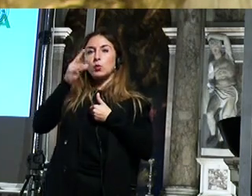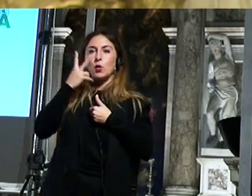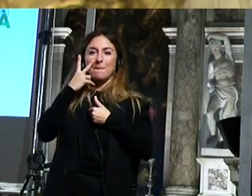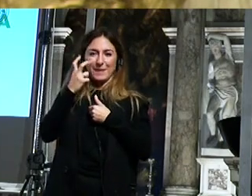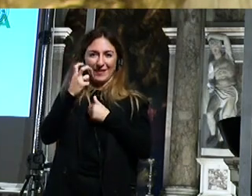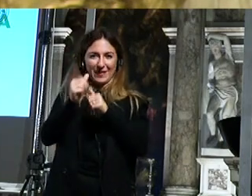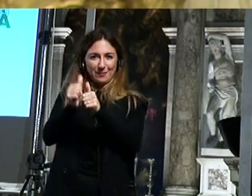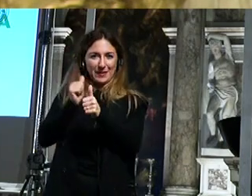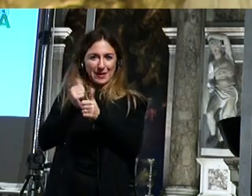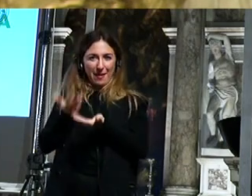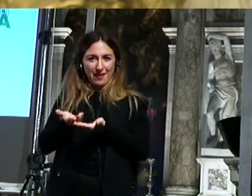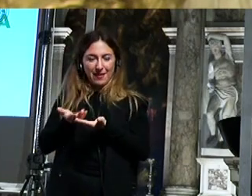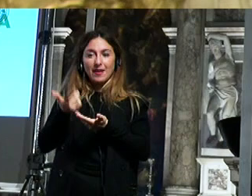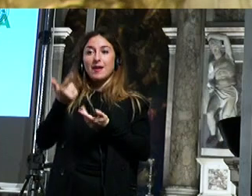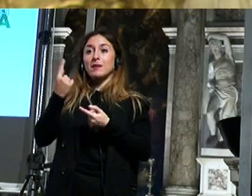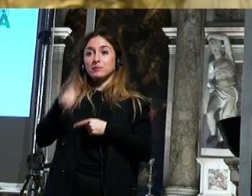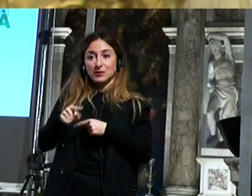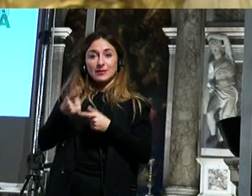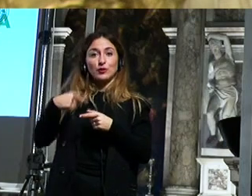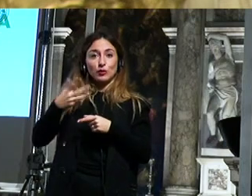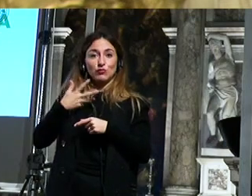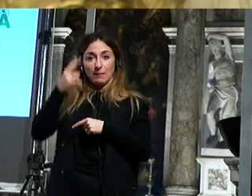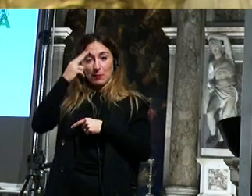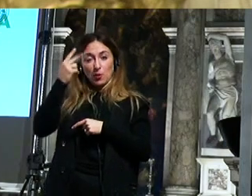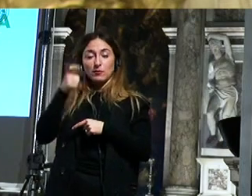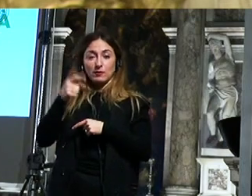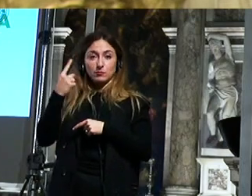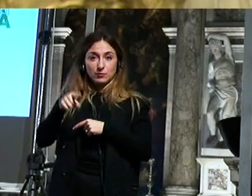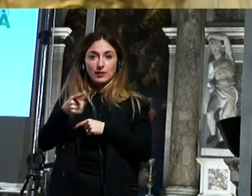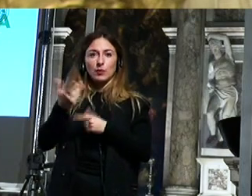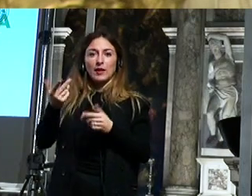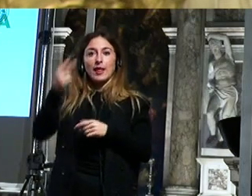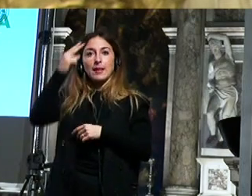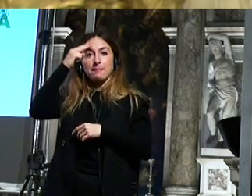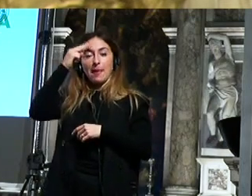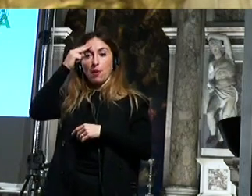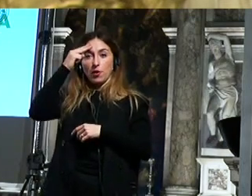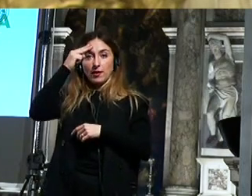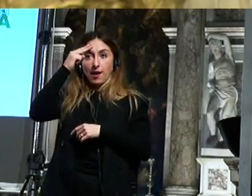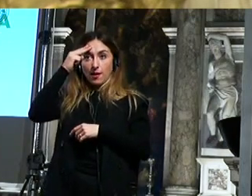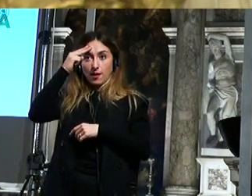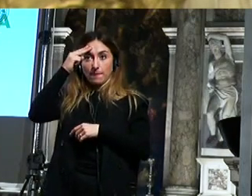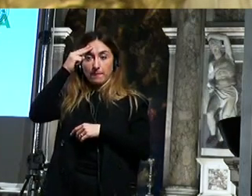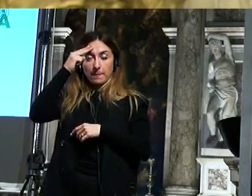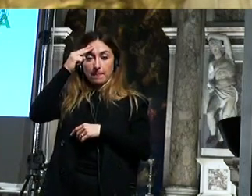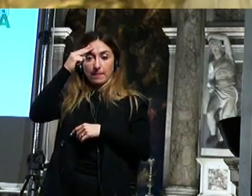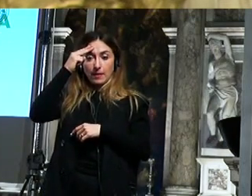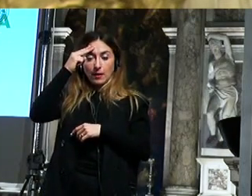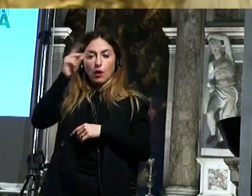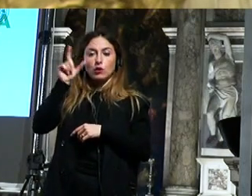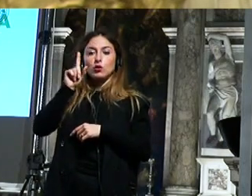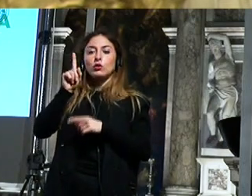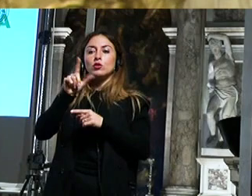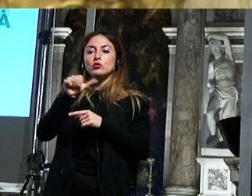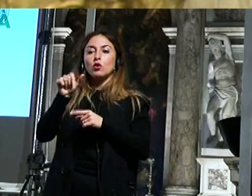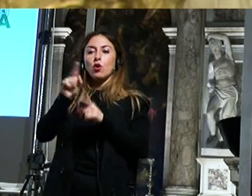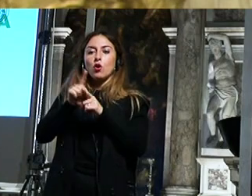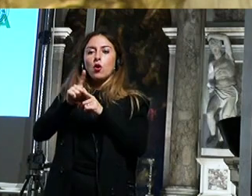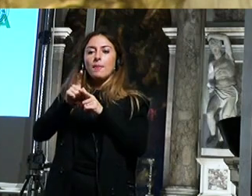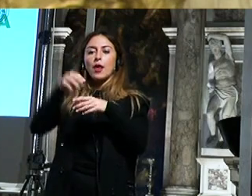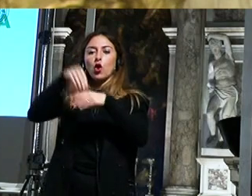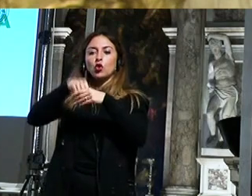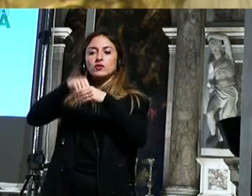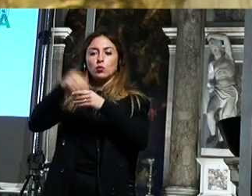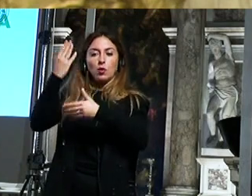have it. It's really not about the containing of or recording of the past. In order for us to survive